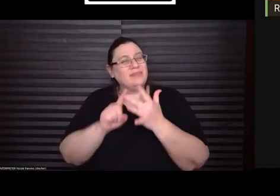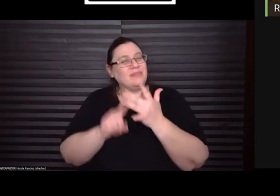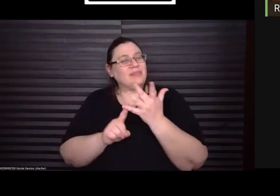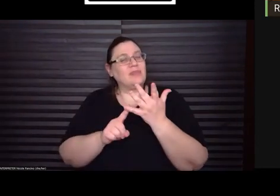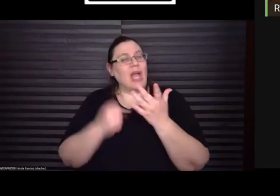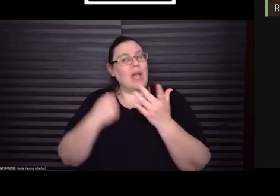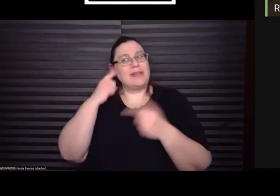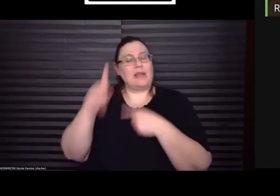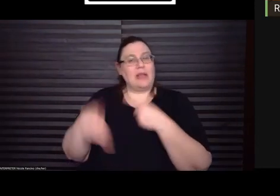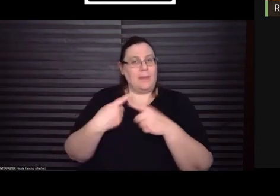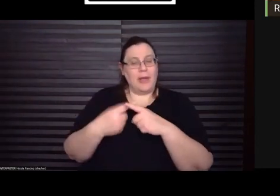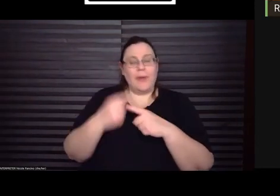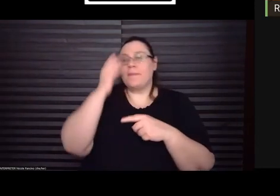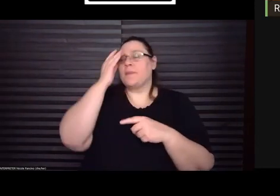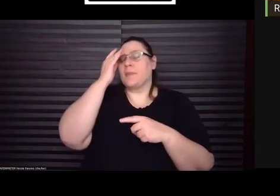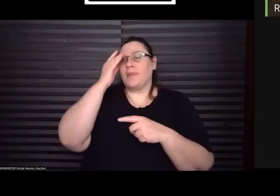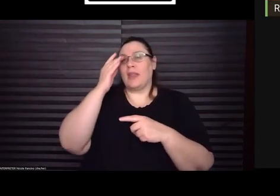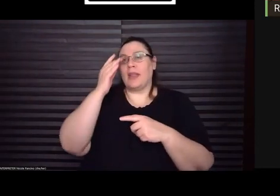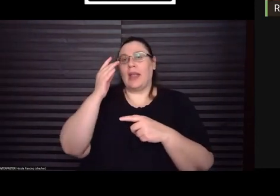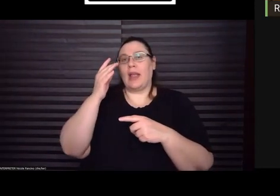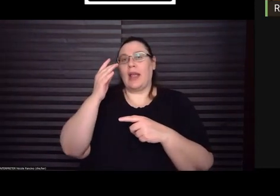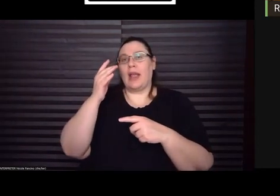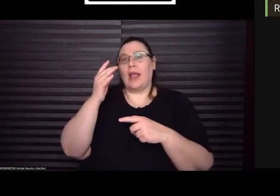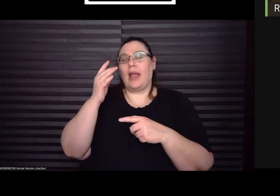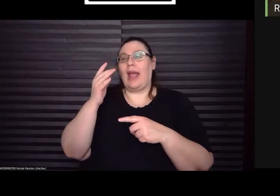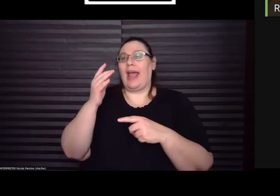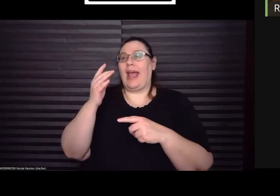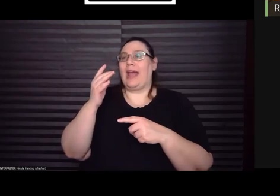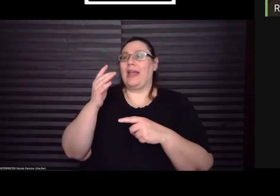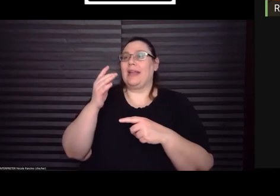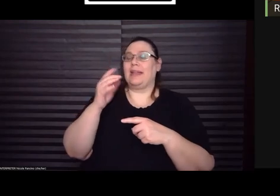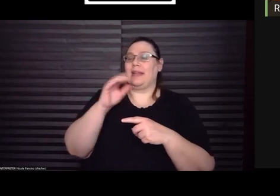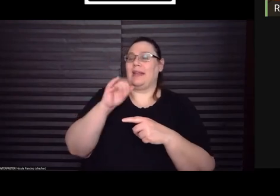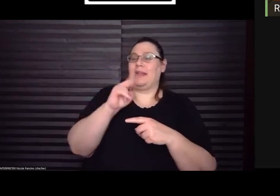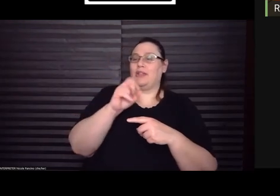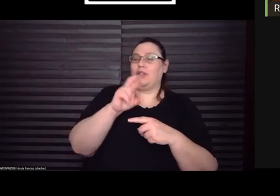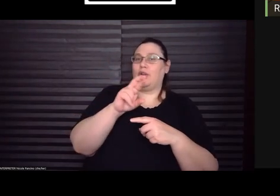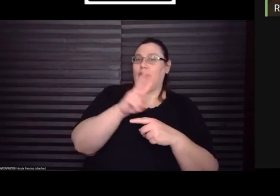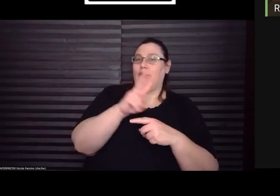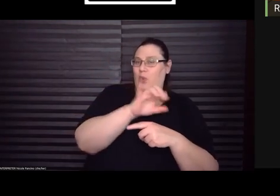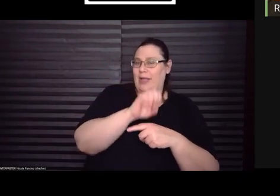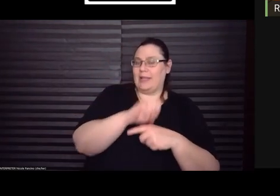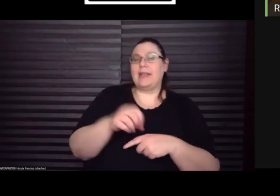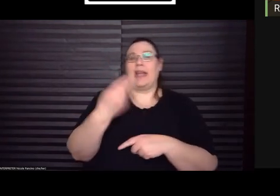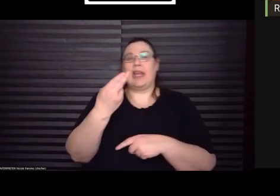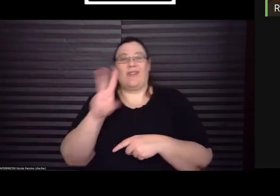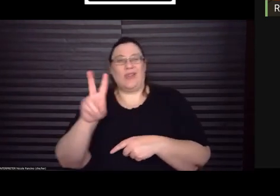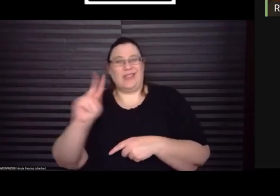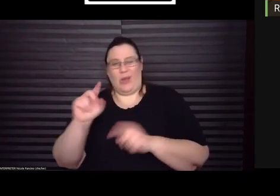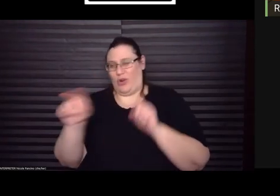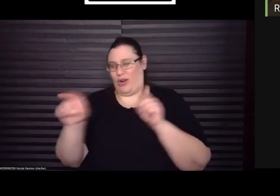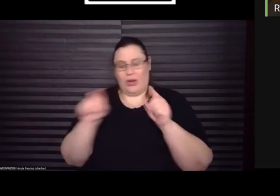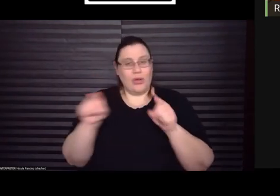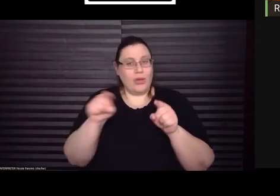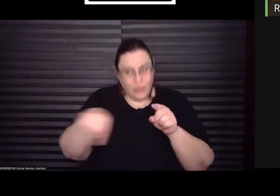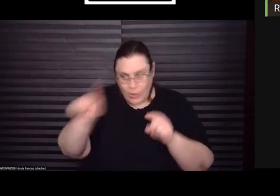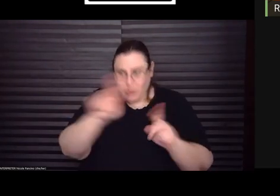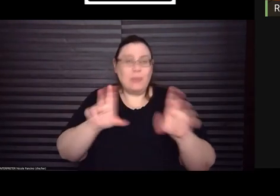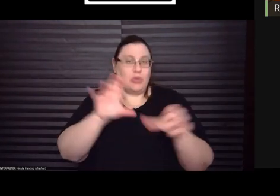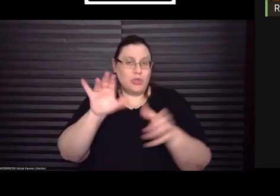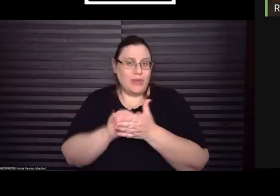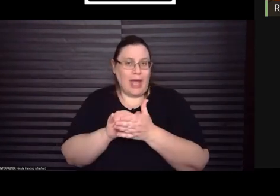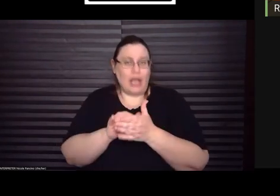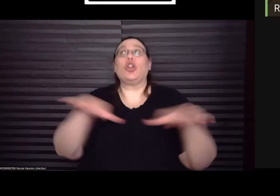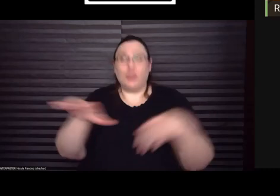kinds of things that I was thinking about. And the InterVoice and the Hearing Voices Network, those folks are, you know, doing exactly